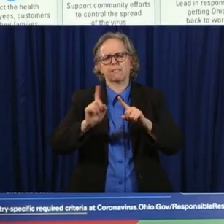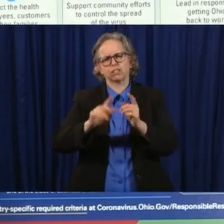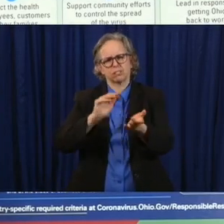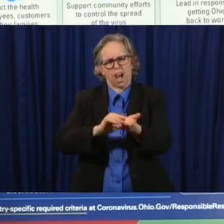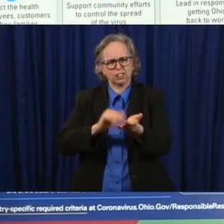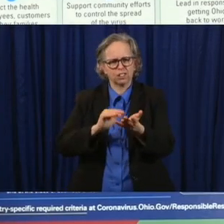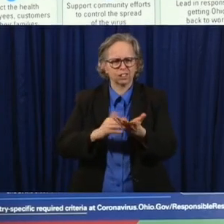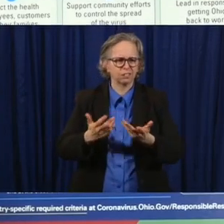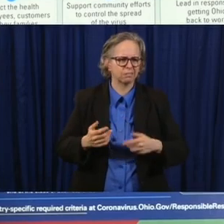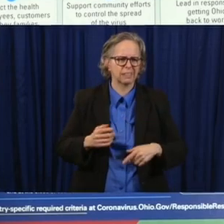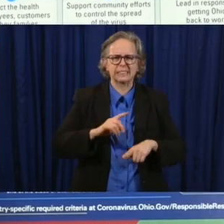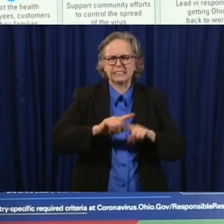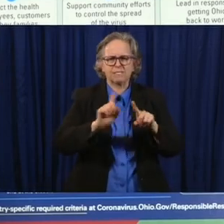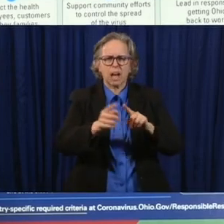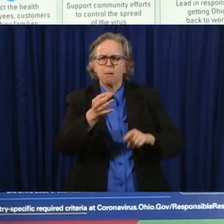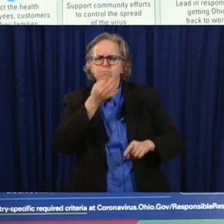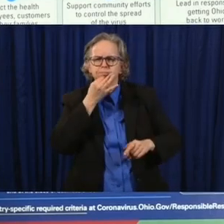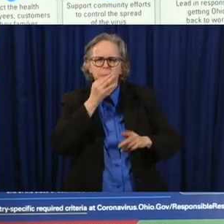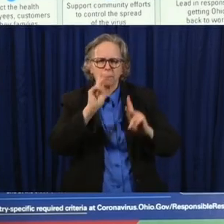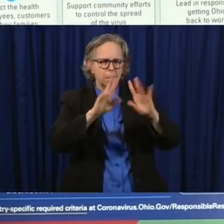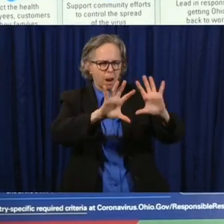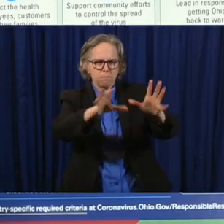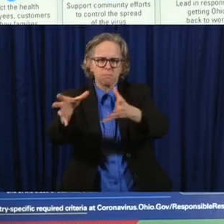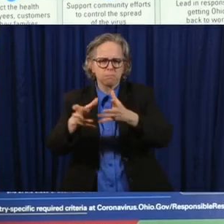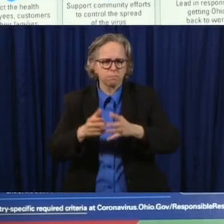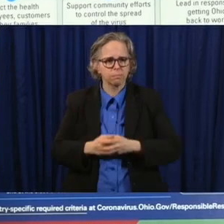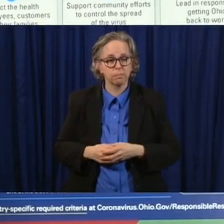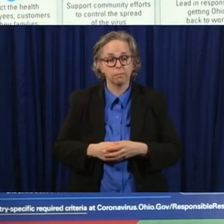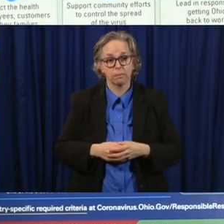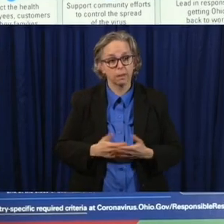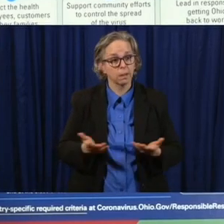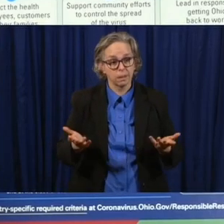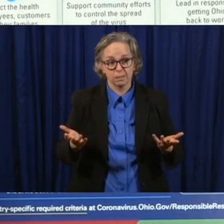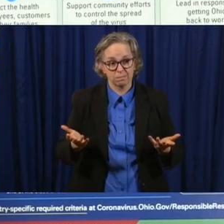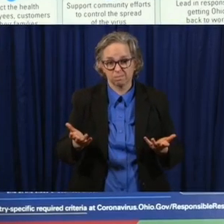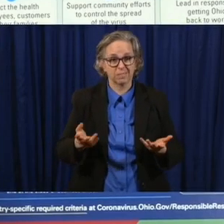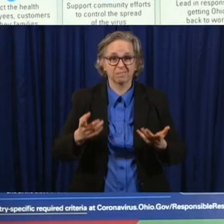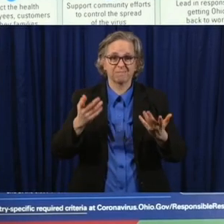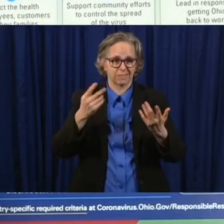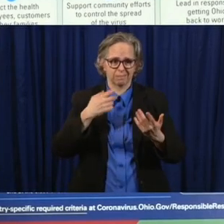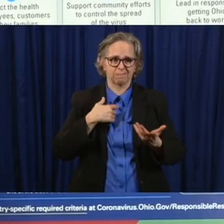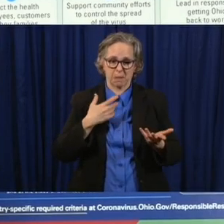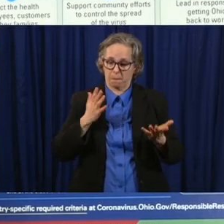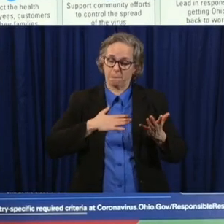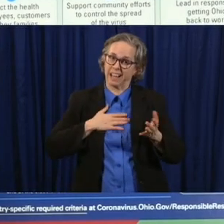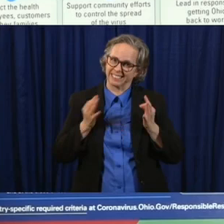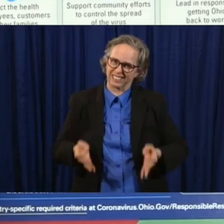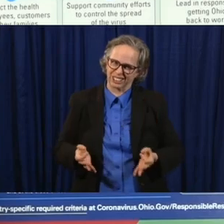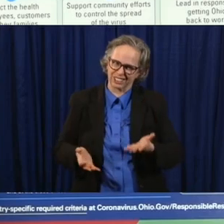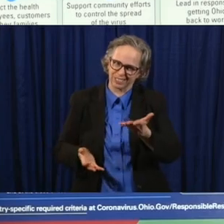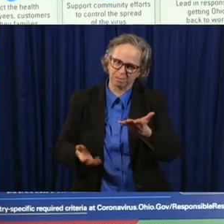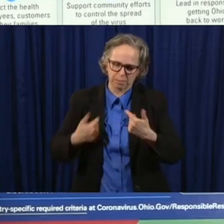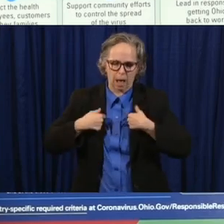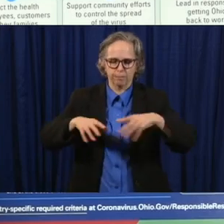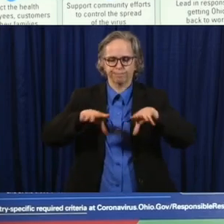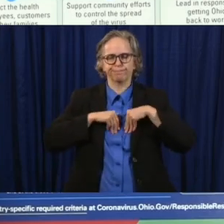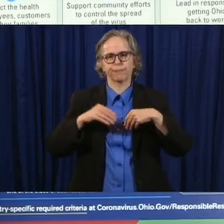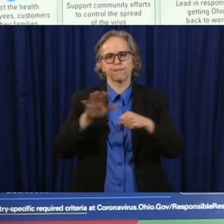experts, but ultimately the decision is my decision, and I take full responsibility for the